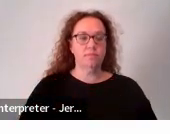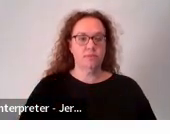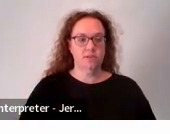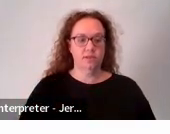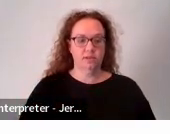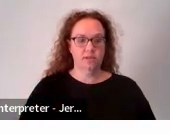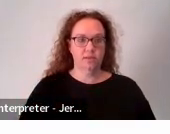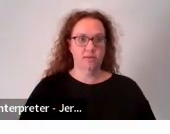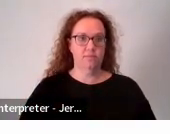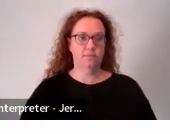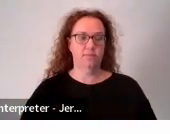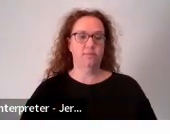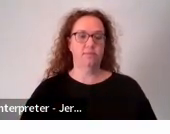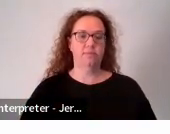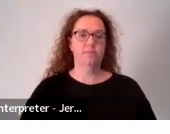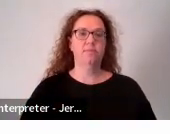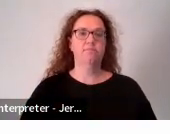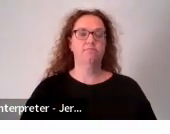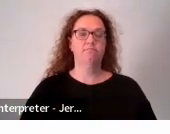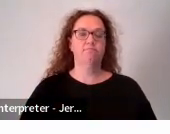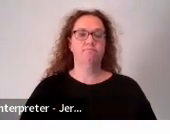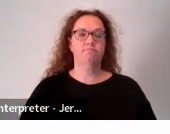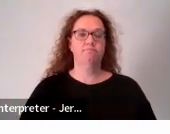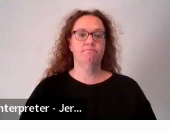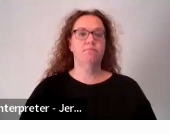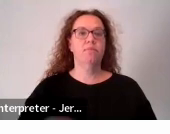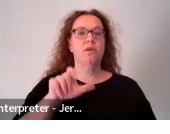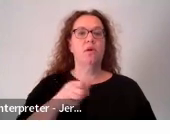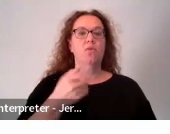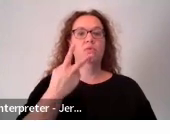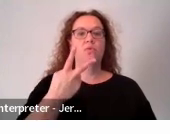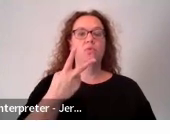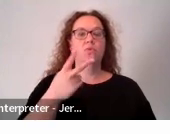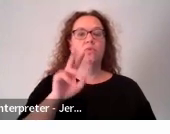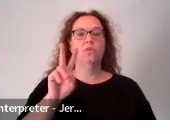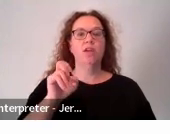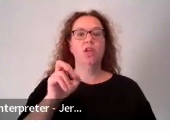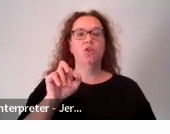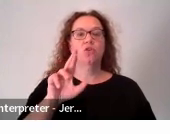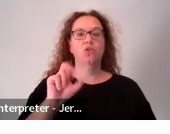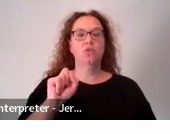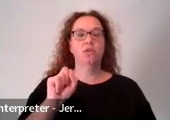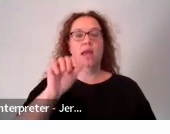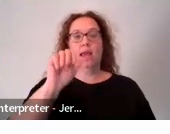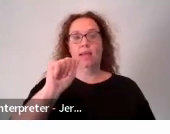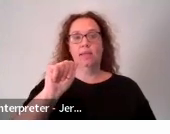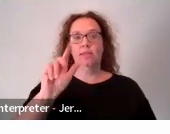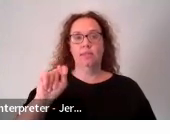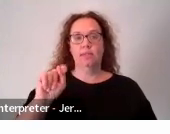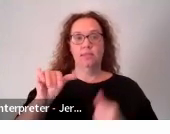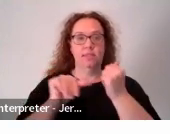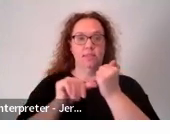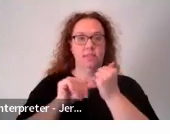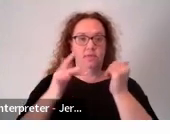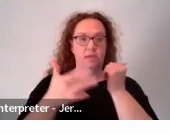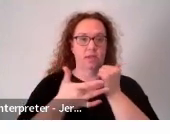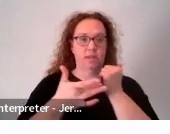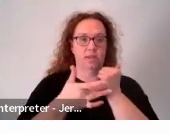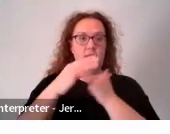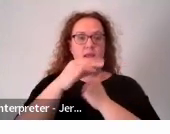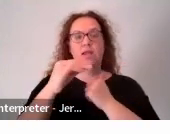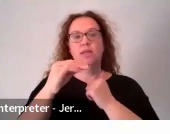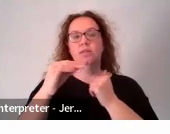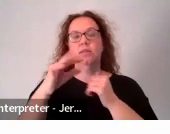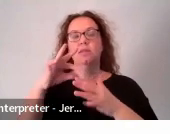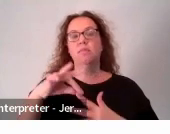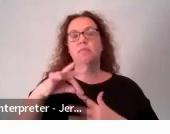slide. So these are the other two vendor services: assistive technology and specialized medical equipment and